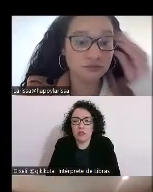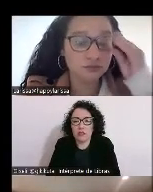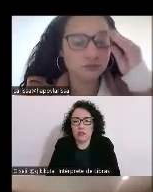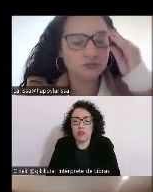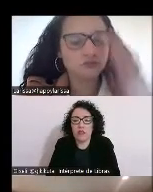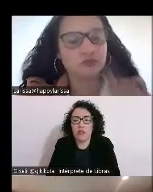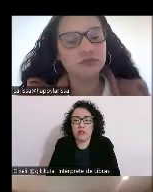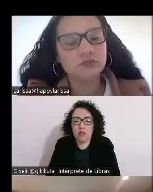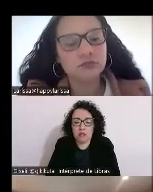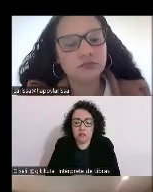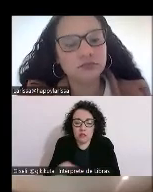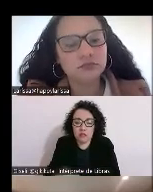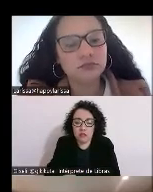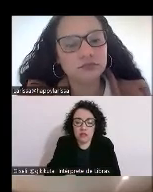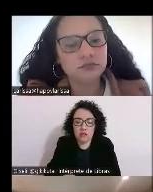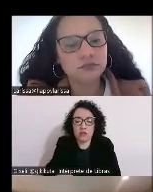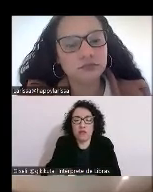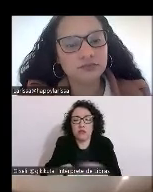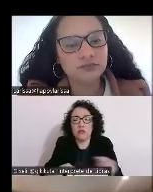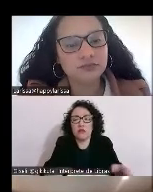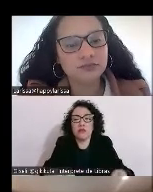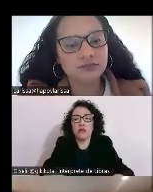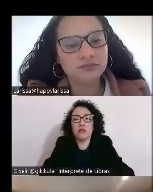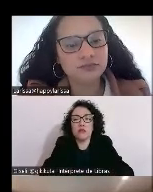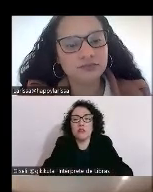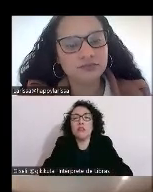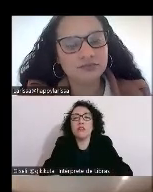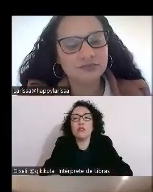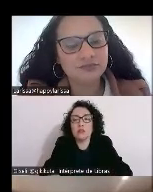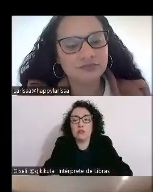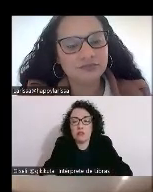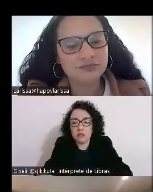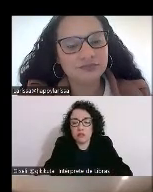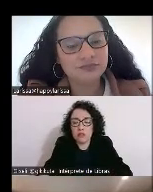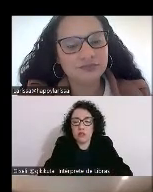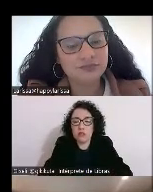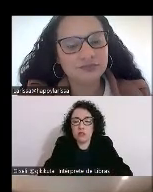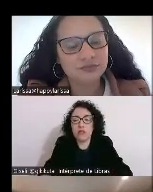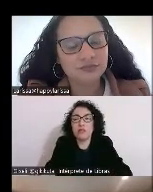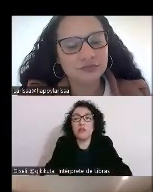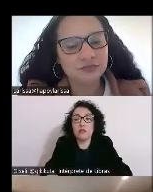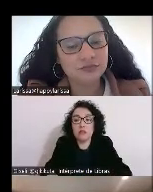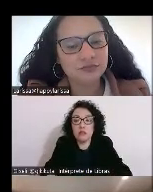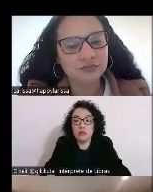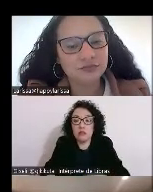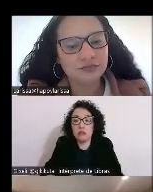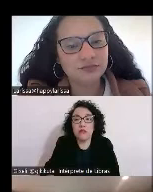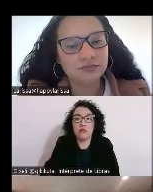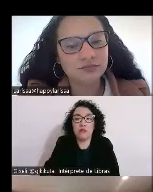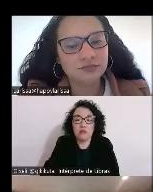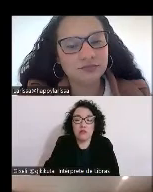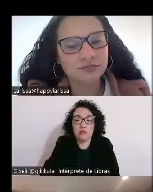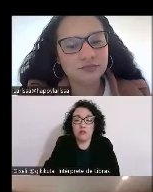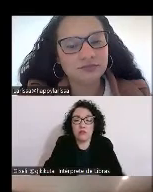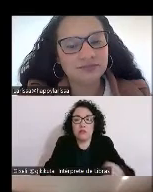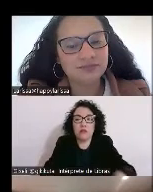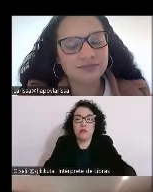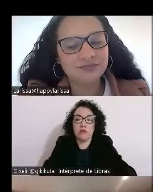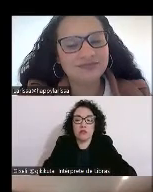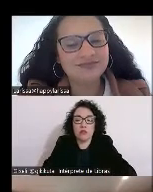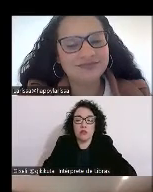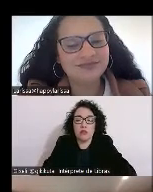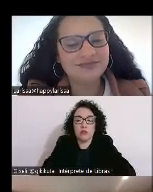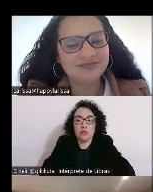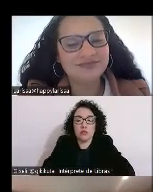Connecticut, we have a collection of about 30 or 40 instruments that we teach teachers how to use and how